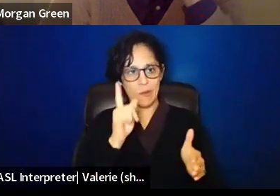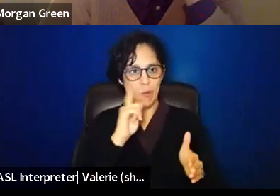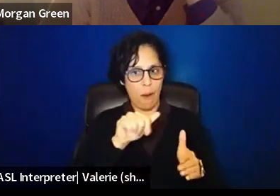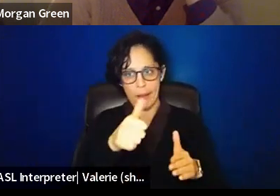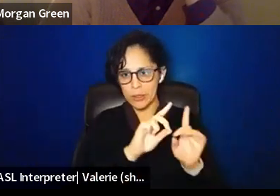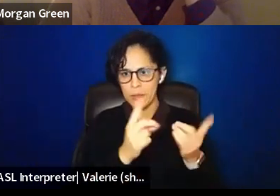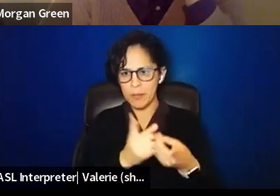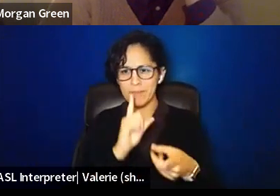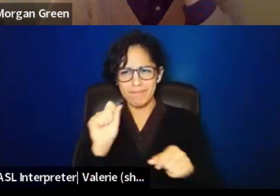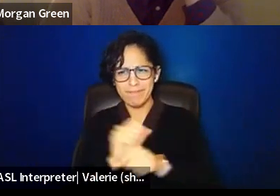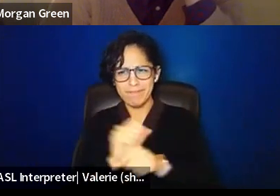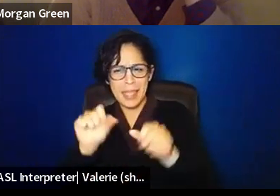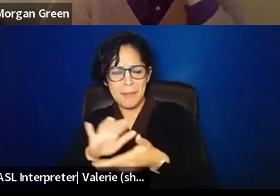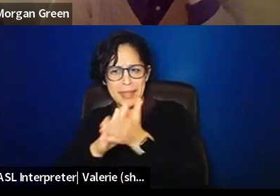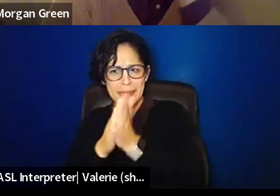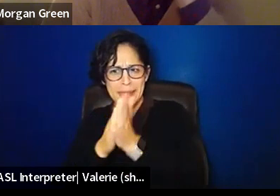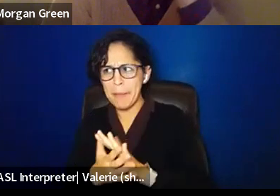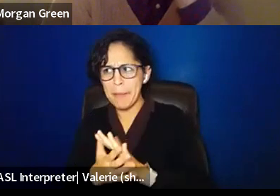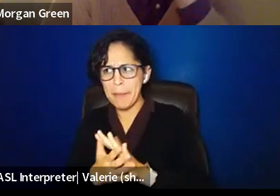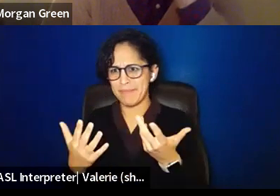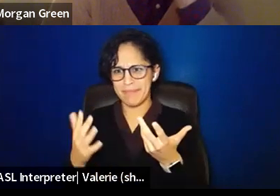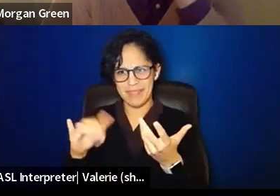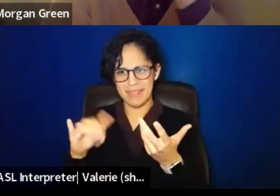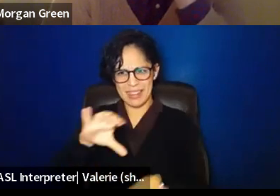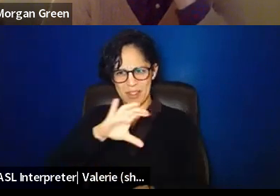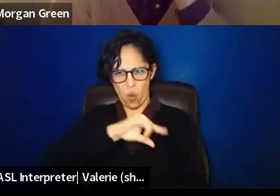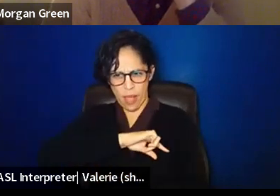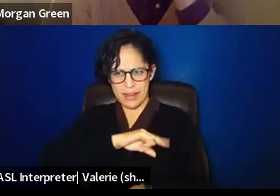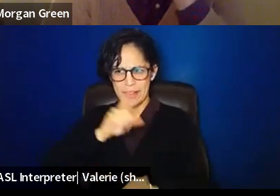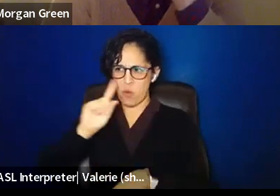personality versus really pulling that apart and allowing